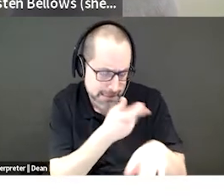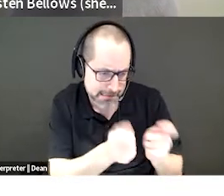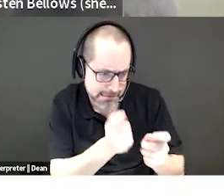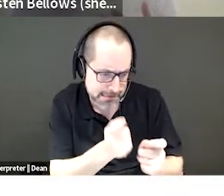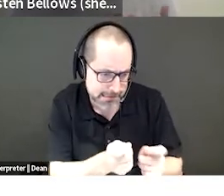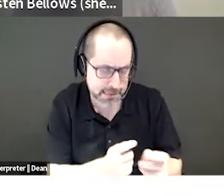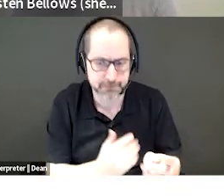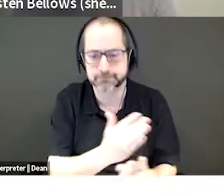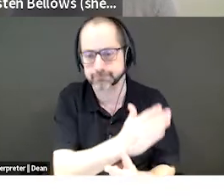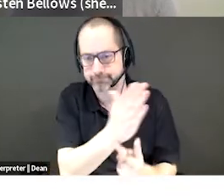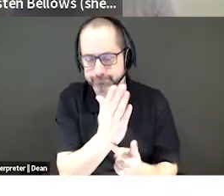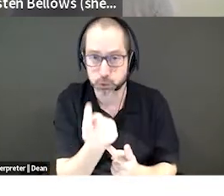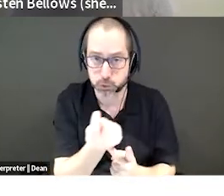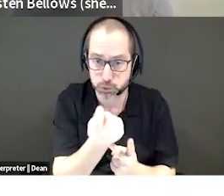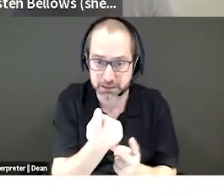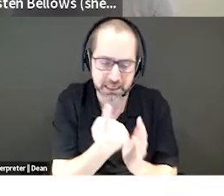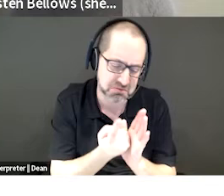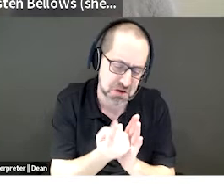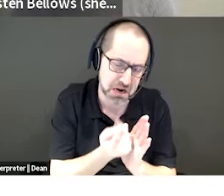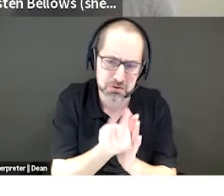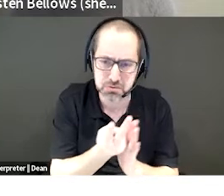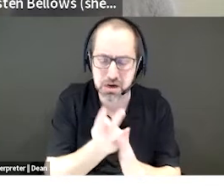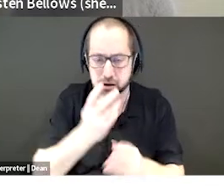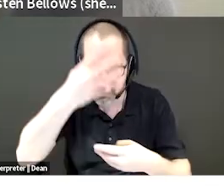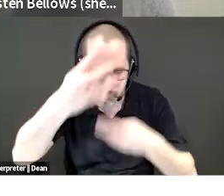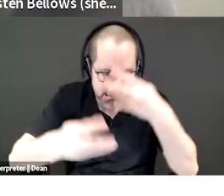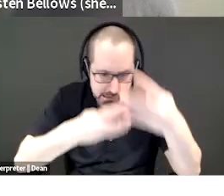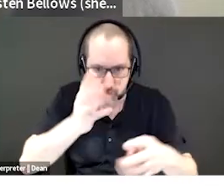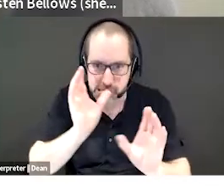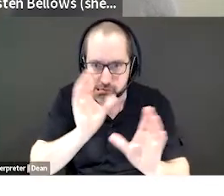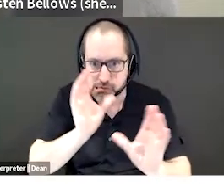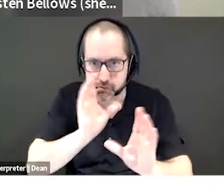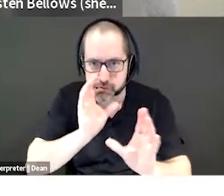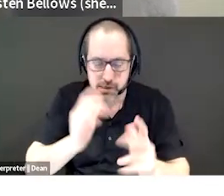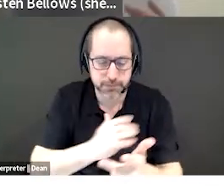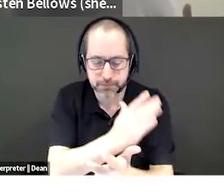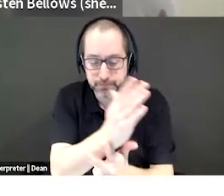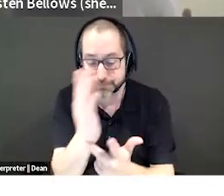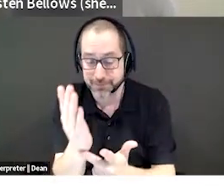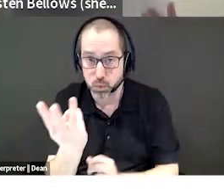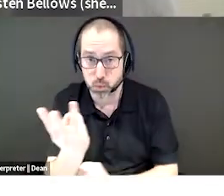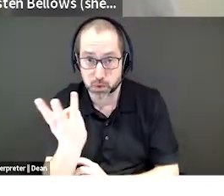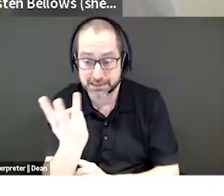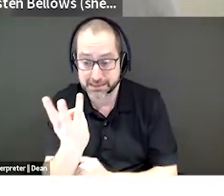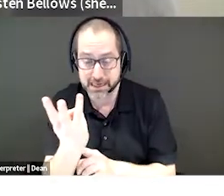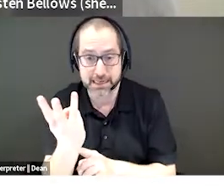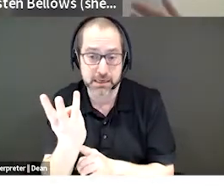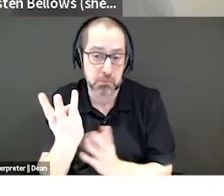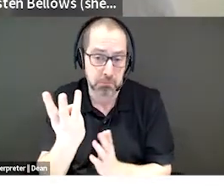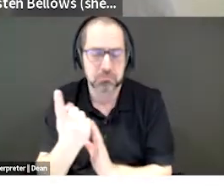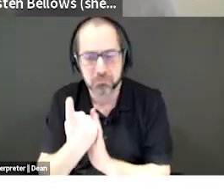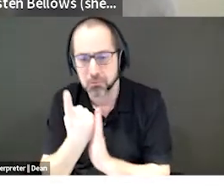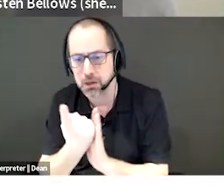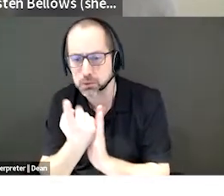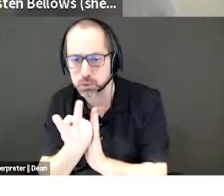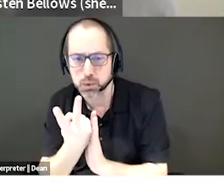Tuesday, spend 1 or 2 hours searching for job postings. Wednesday, again, take 1 or 2 hours and